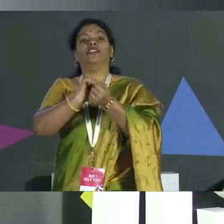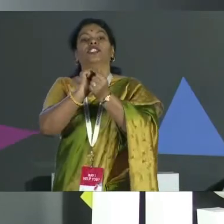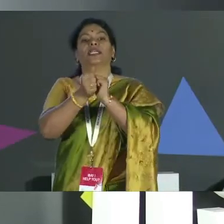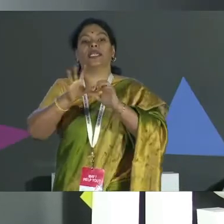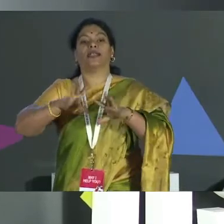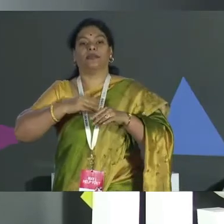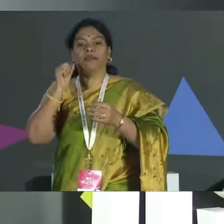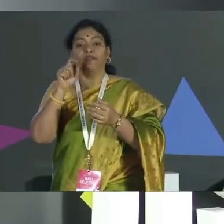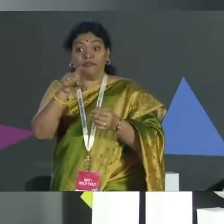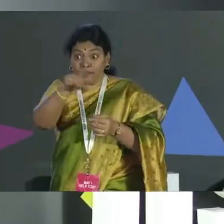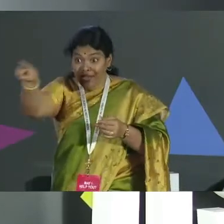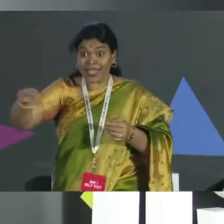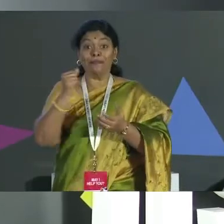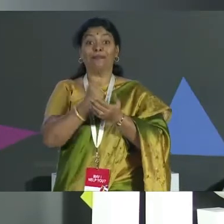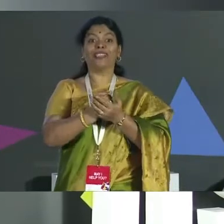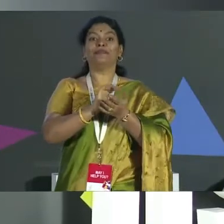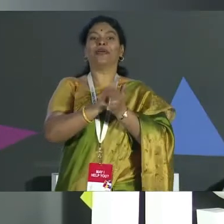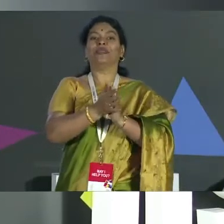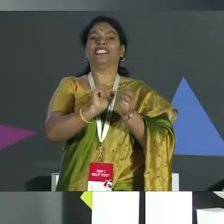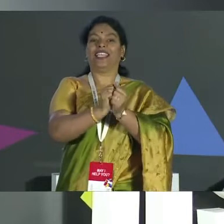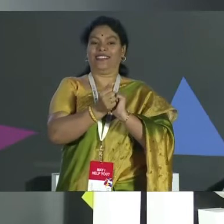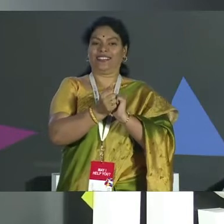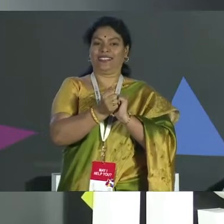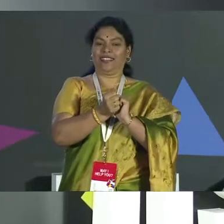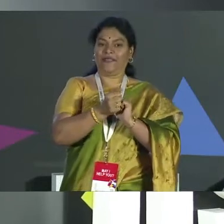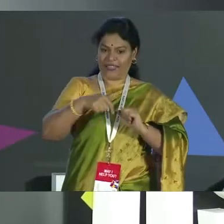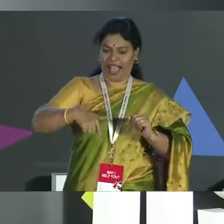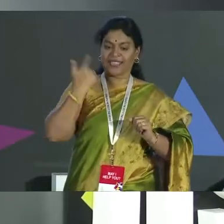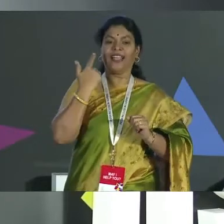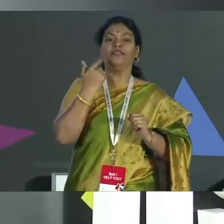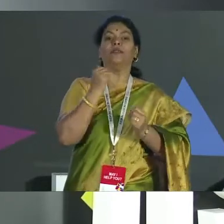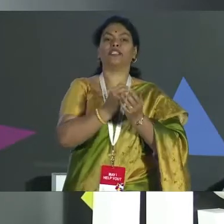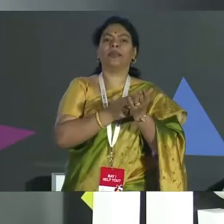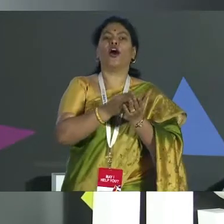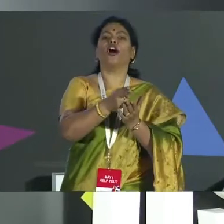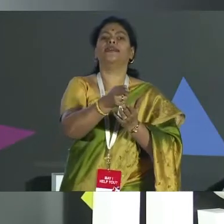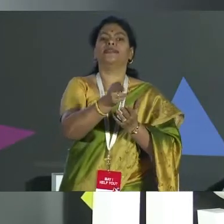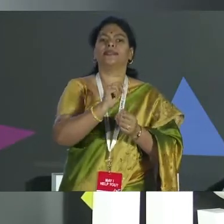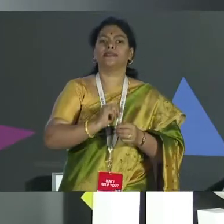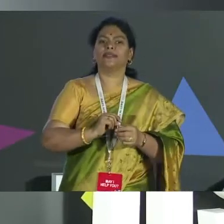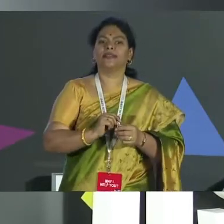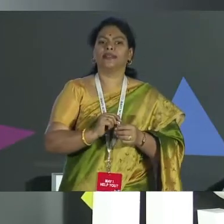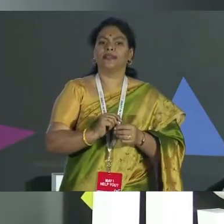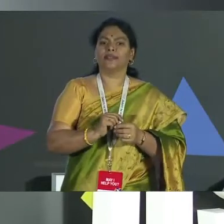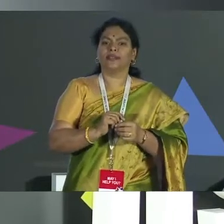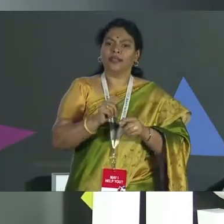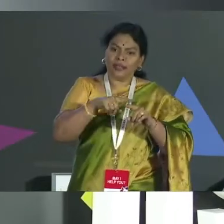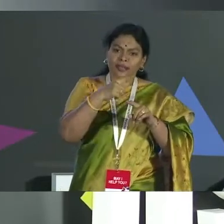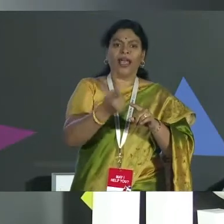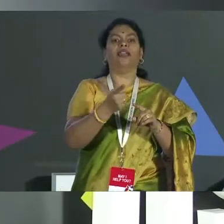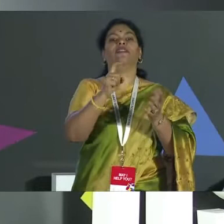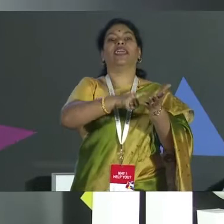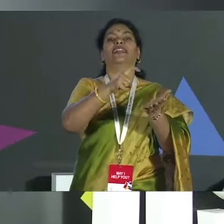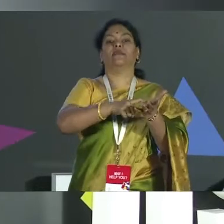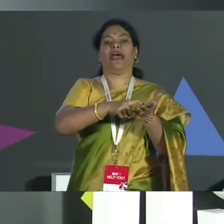said, we need to be the change that we want to see. We ourselves have to be honest in everything that we do. Then we can demand